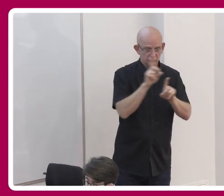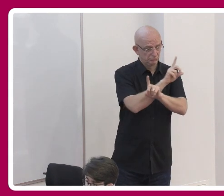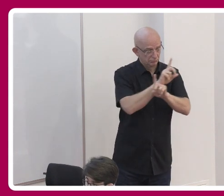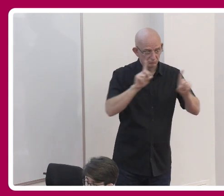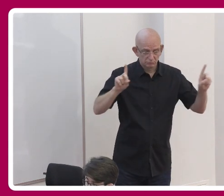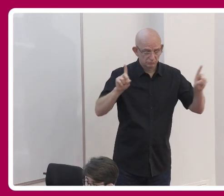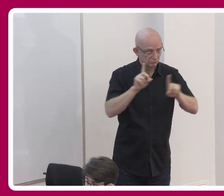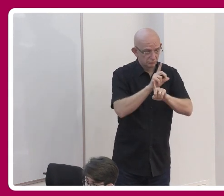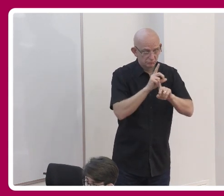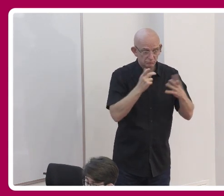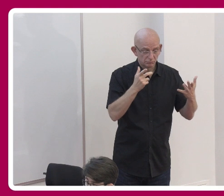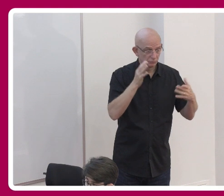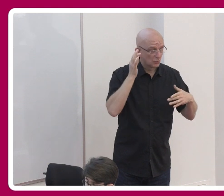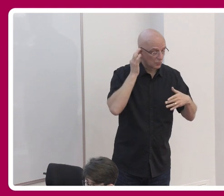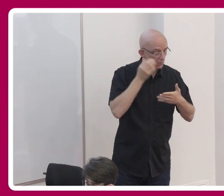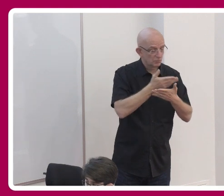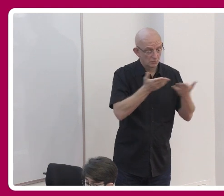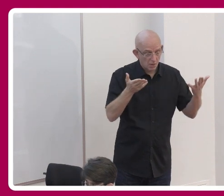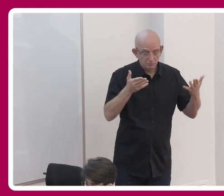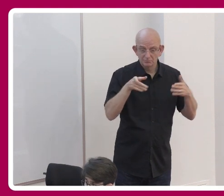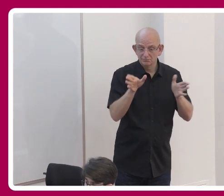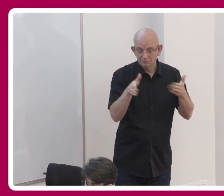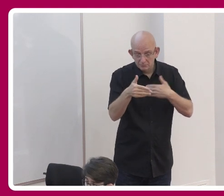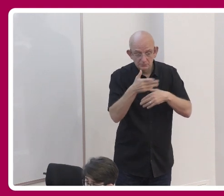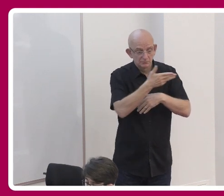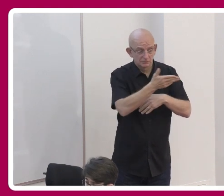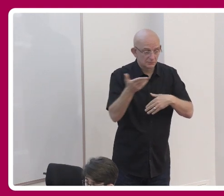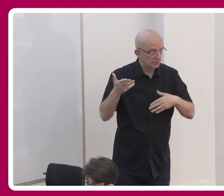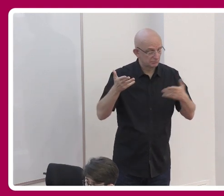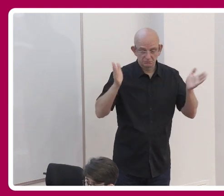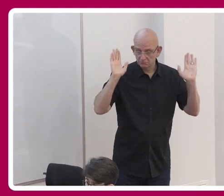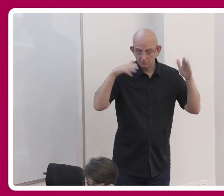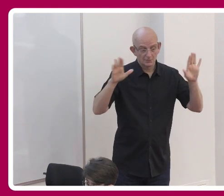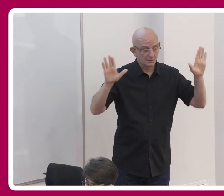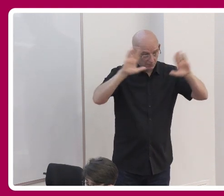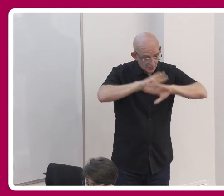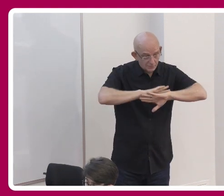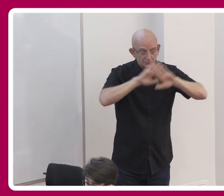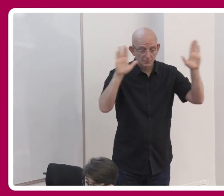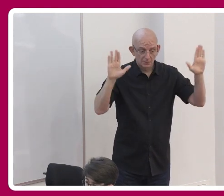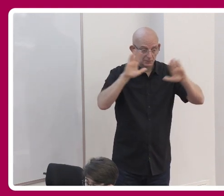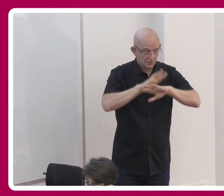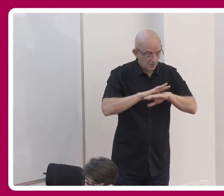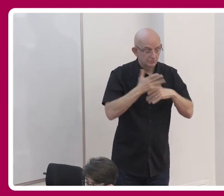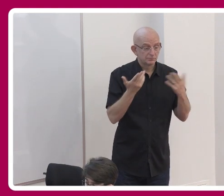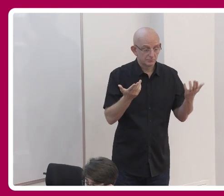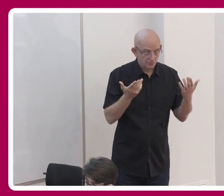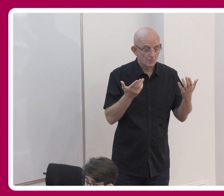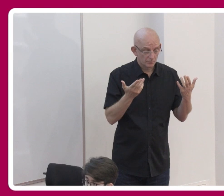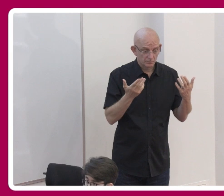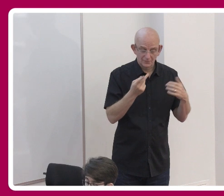women contraception without their knowledge, and so, you know, inherently without their consent. And I think this ties in to